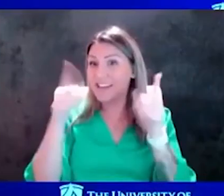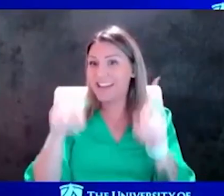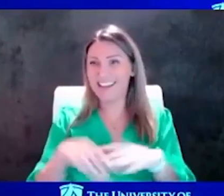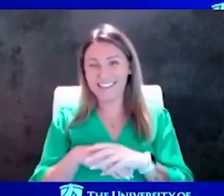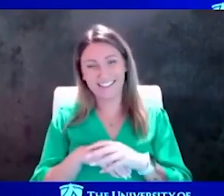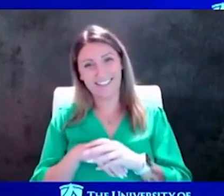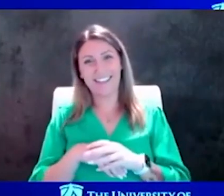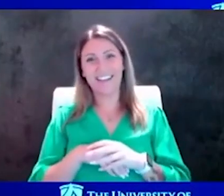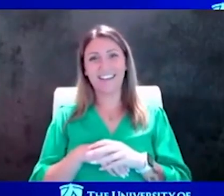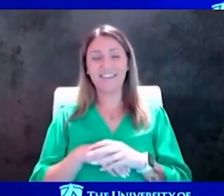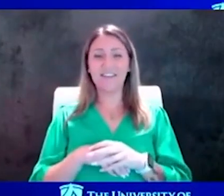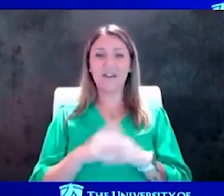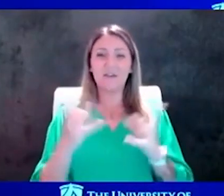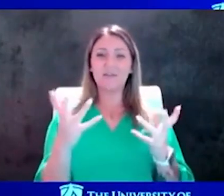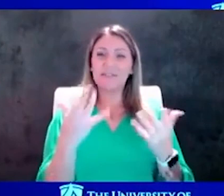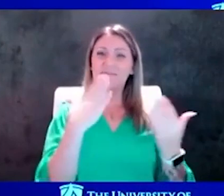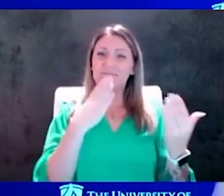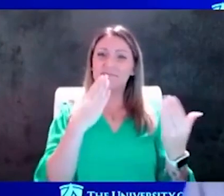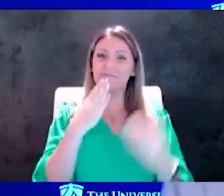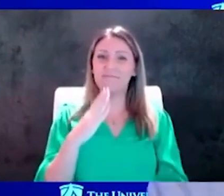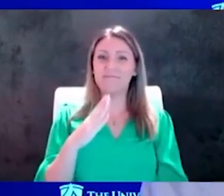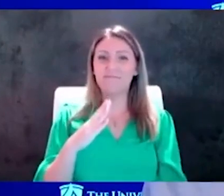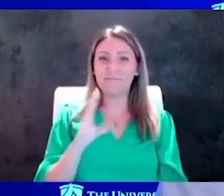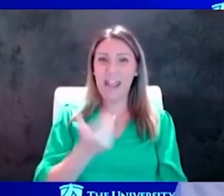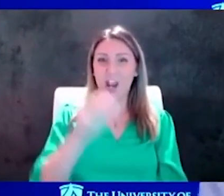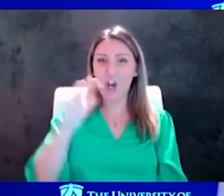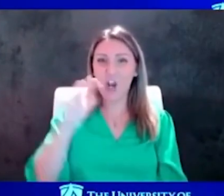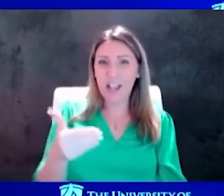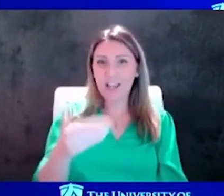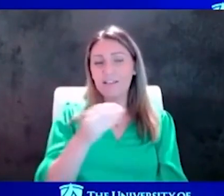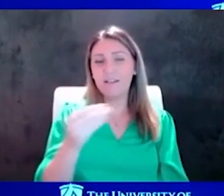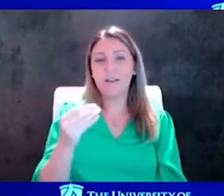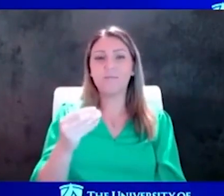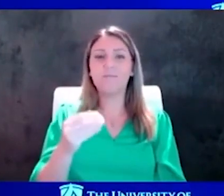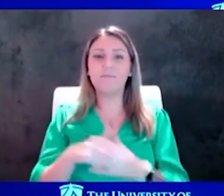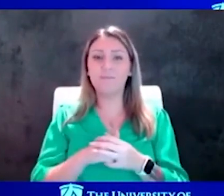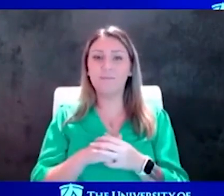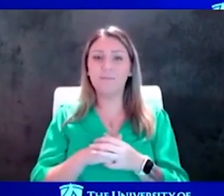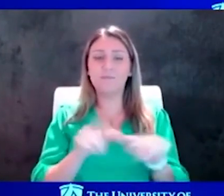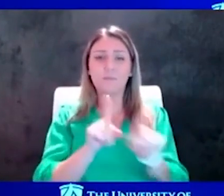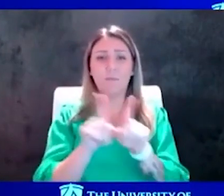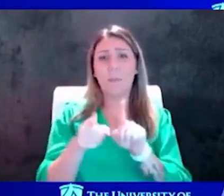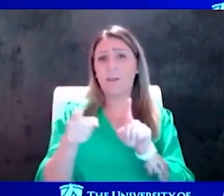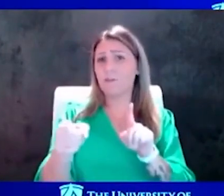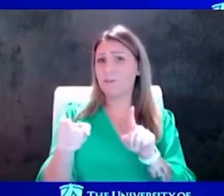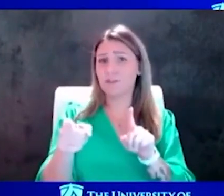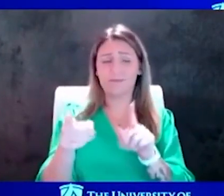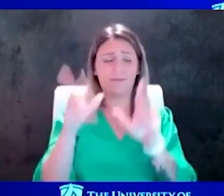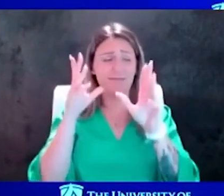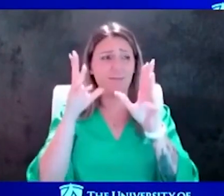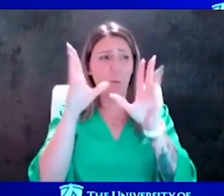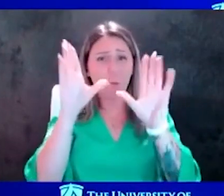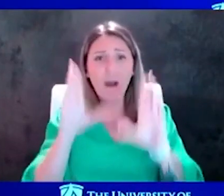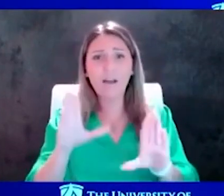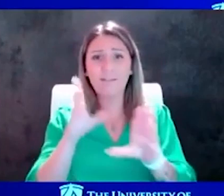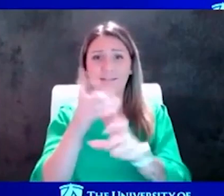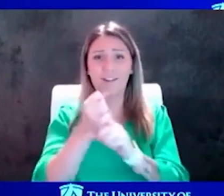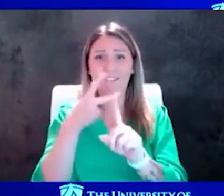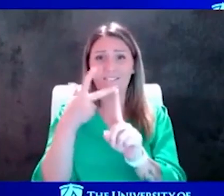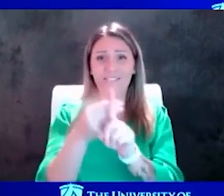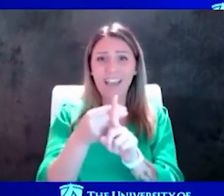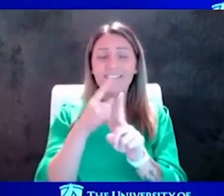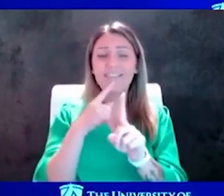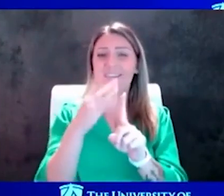to thank our guest here, and I think it is so great that she did get vaccinated. We learn more and more, and